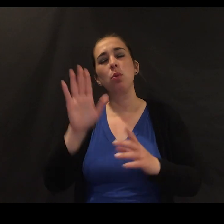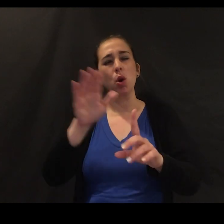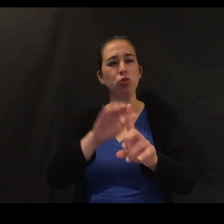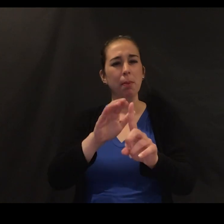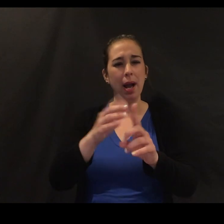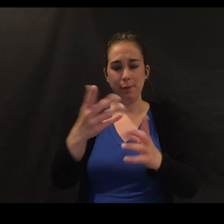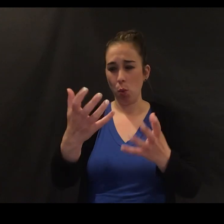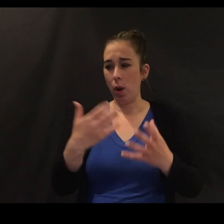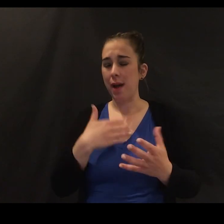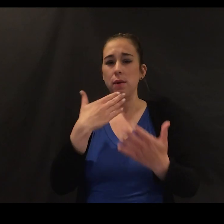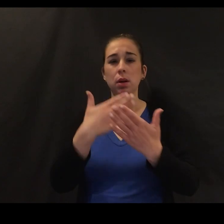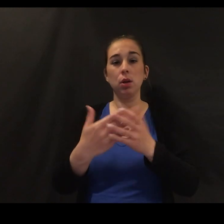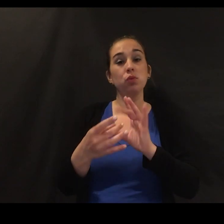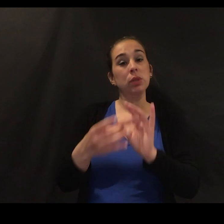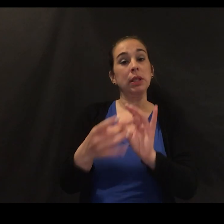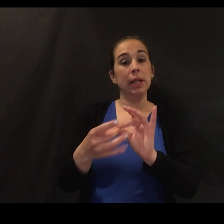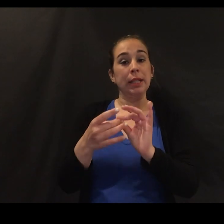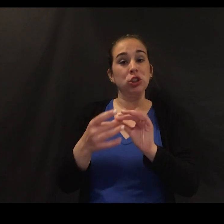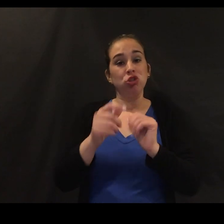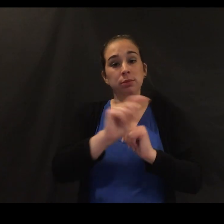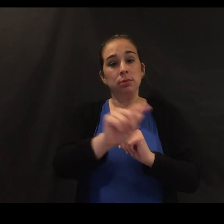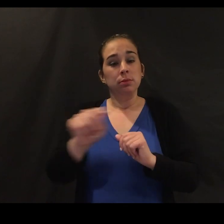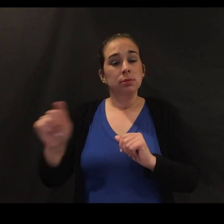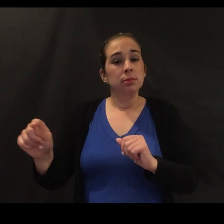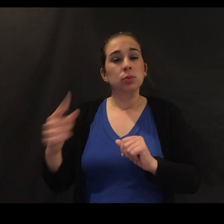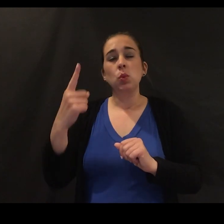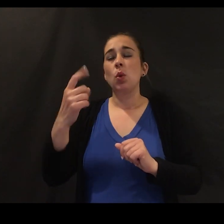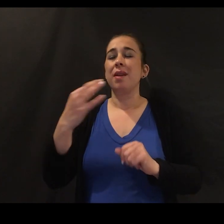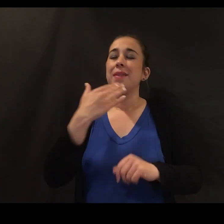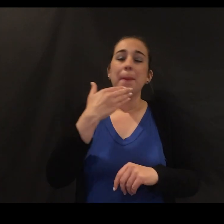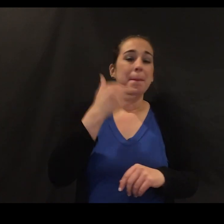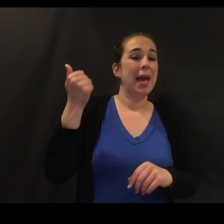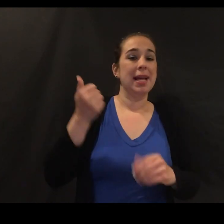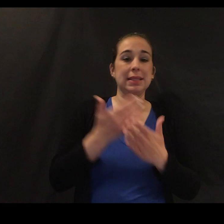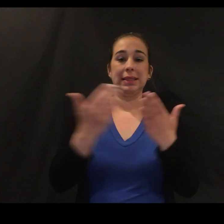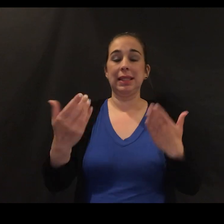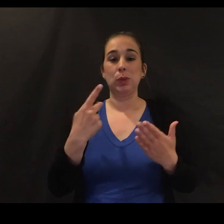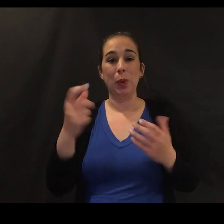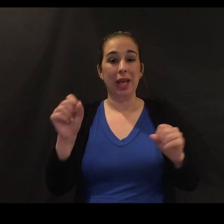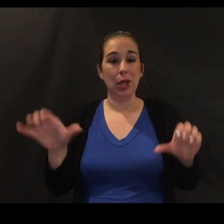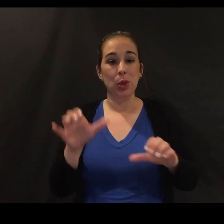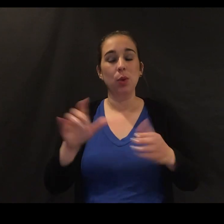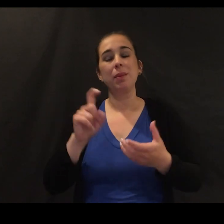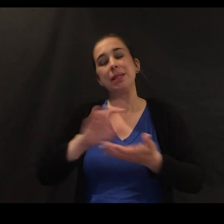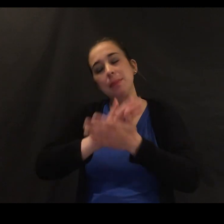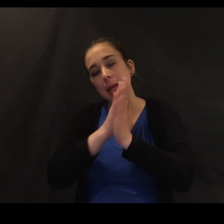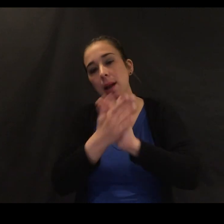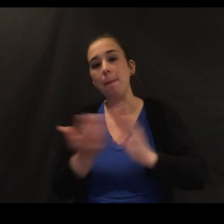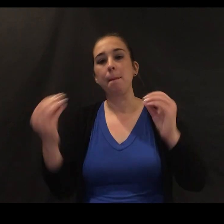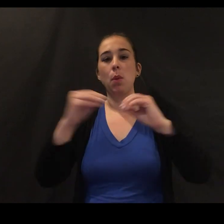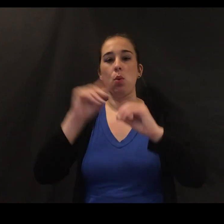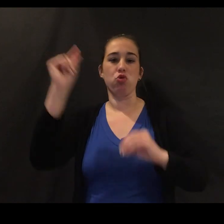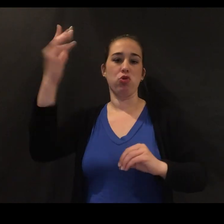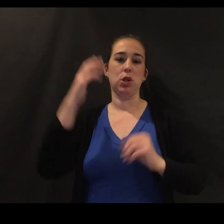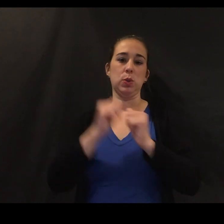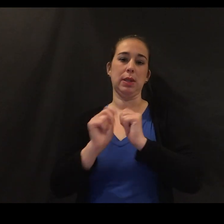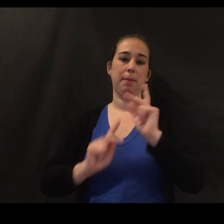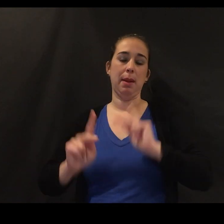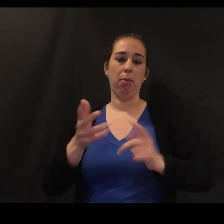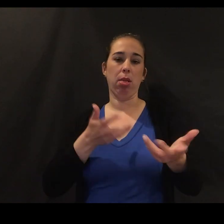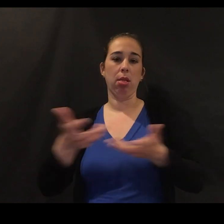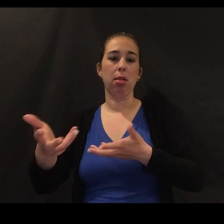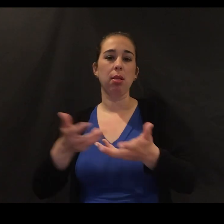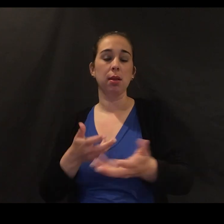relationships, one of the best things you and I can do is learn how to be more gracious in our interactions with people. The more gracious you